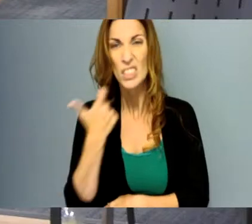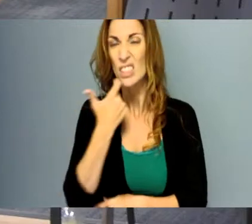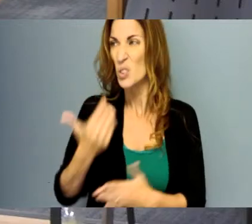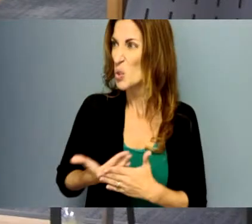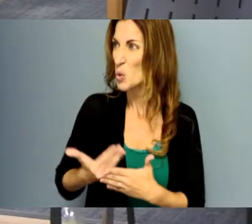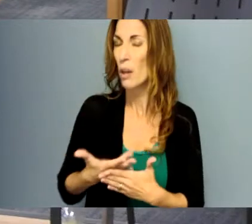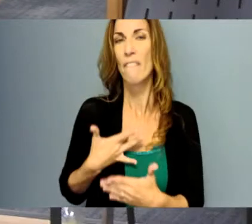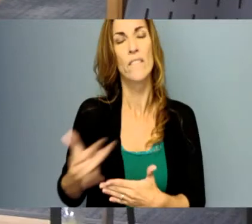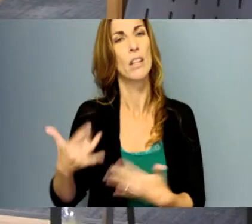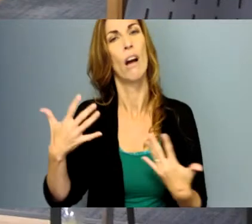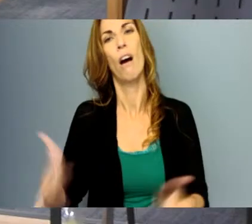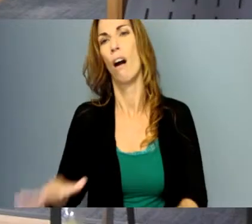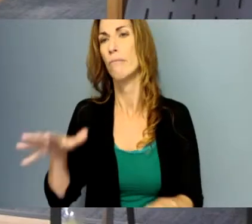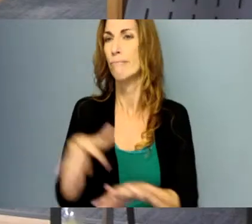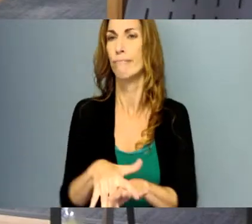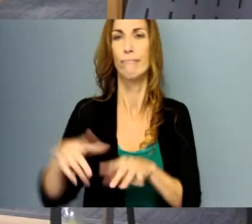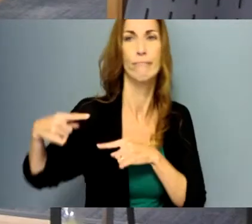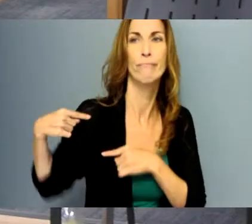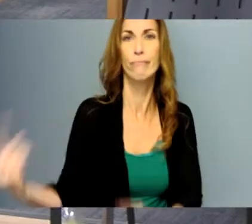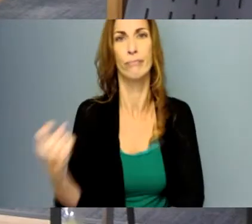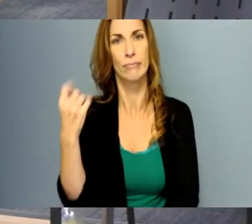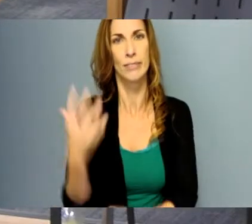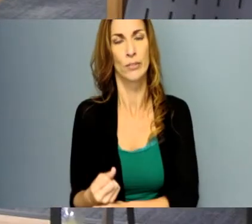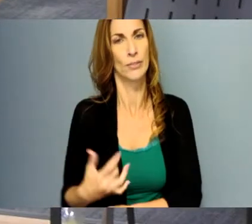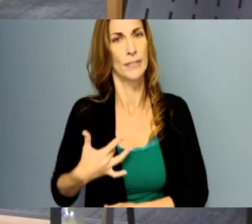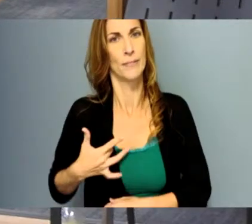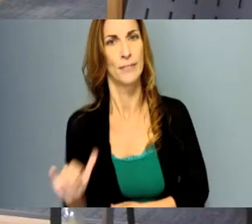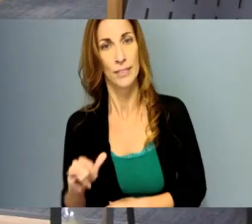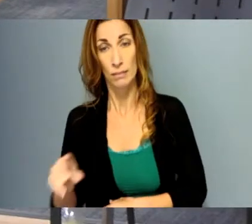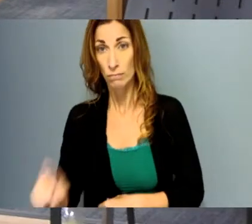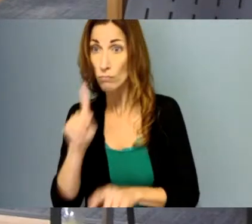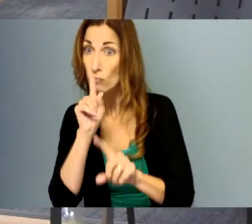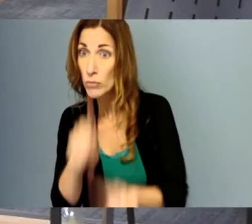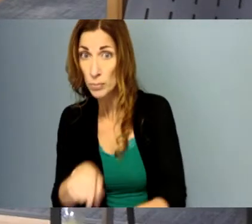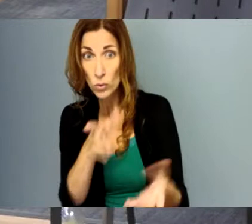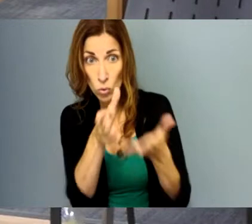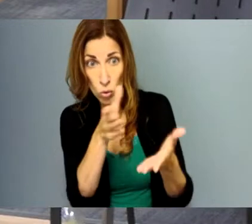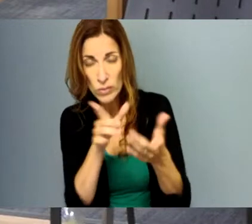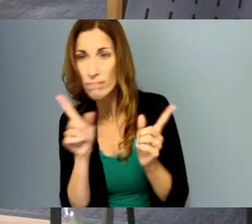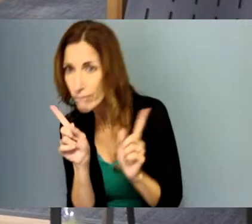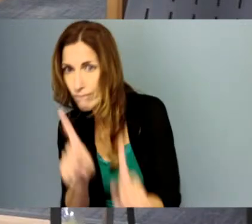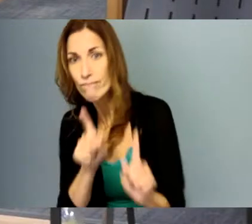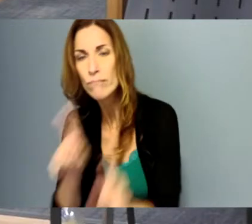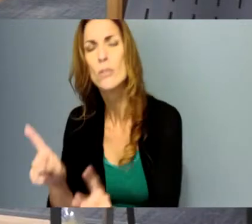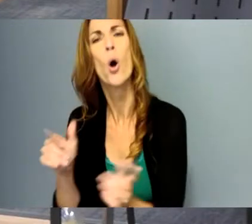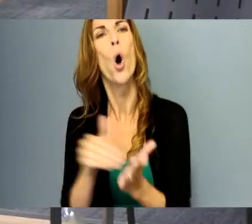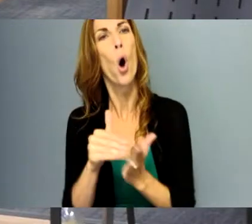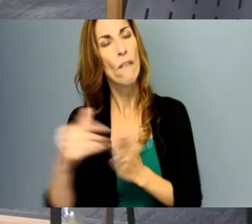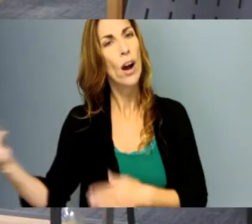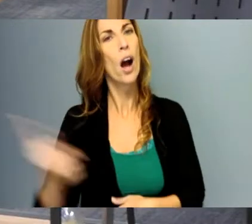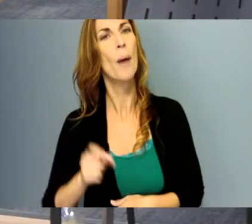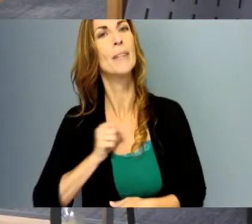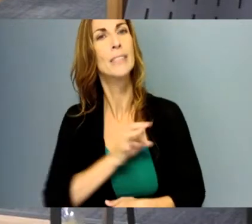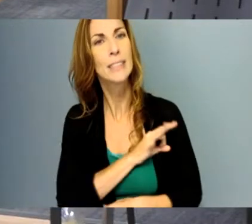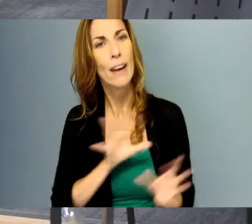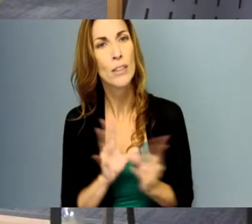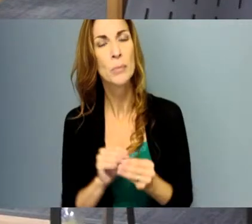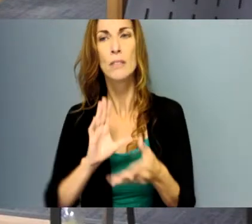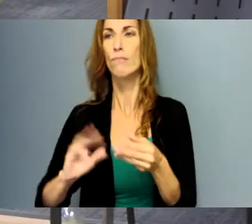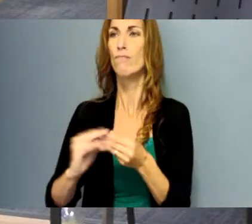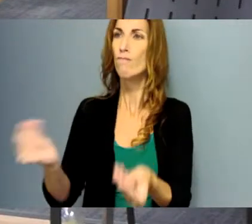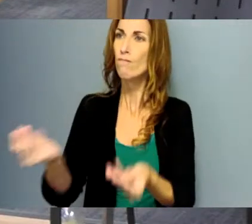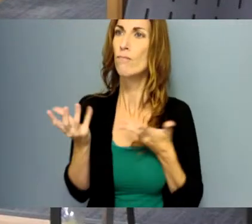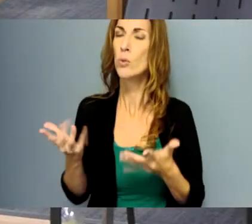it feels like she has always been there. In addition to responding to calls for service, Kara comes to our monthly staff meetings to give us a briefing on how